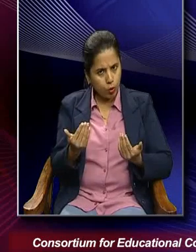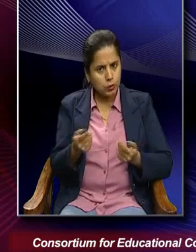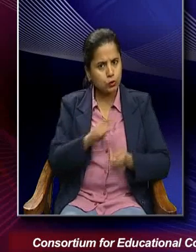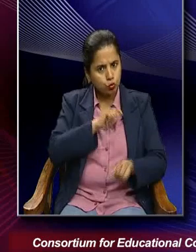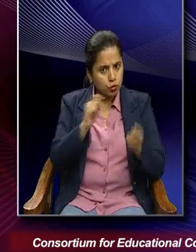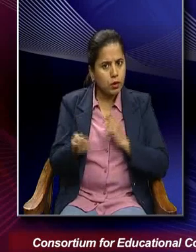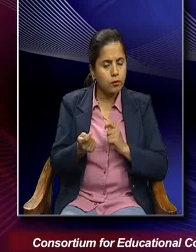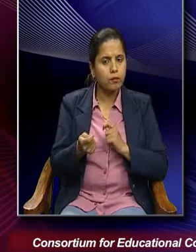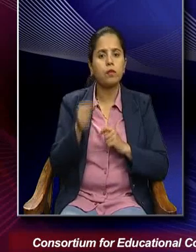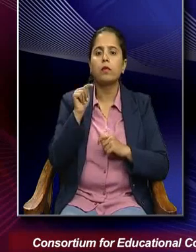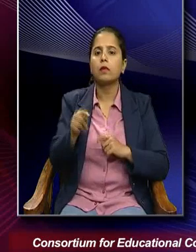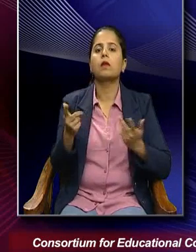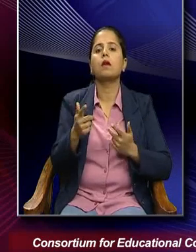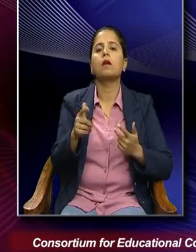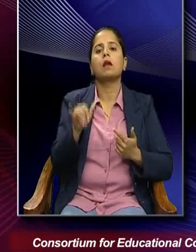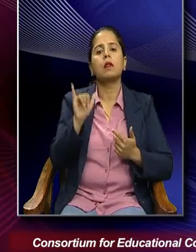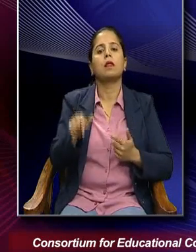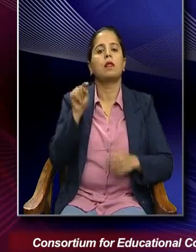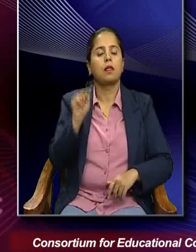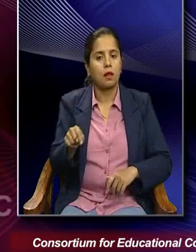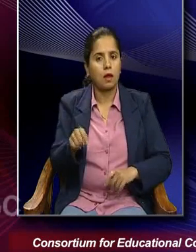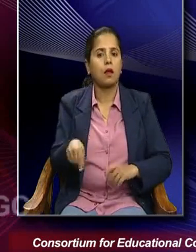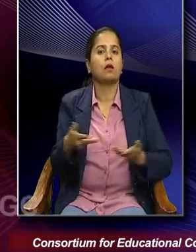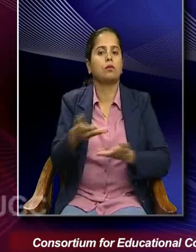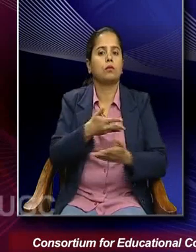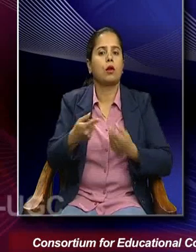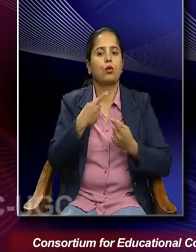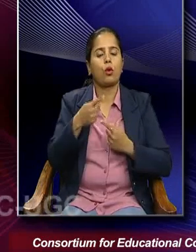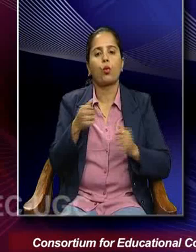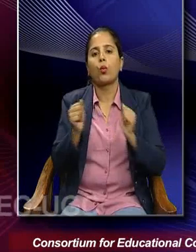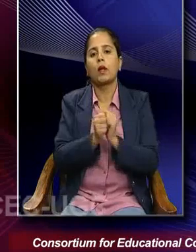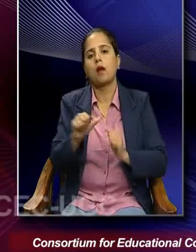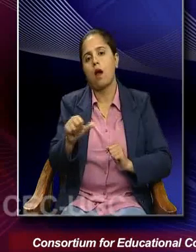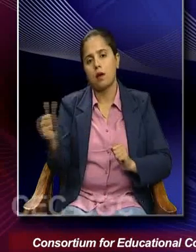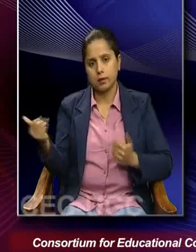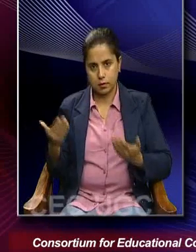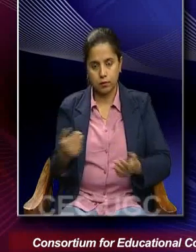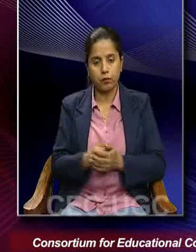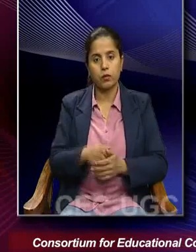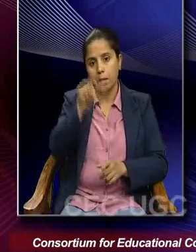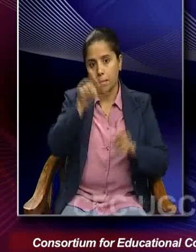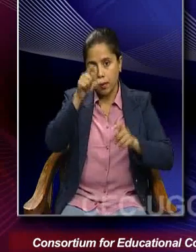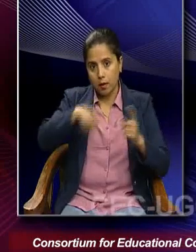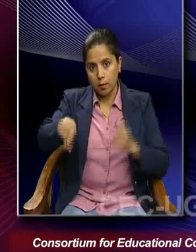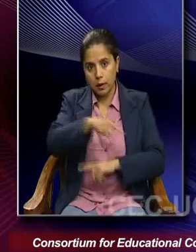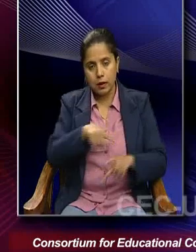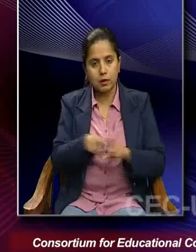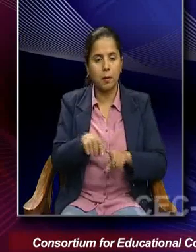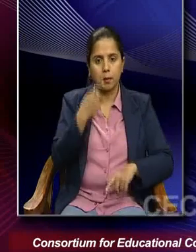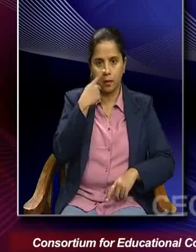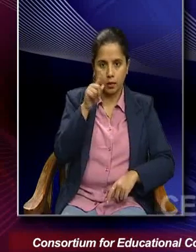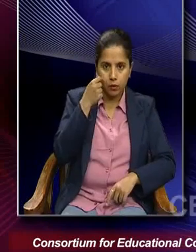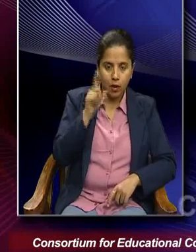changed, and that is kind of interacting with others. Individuals like